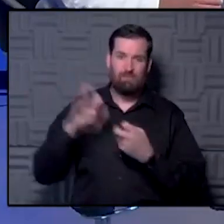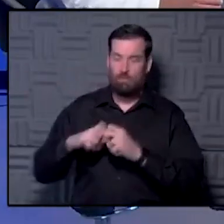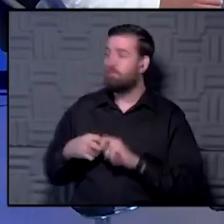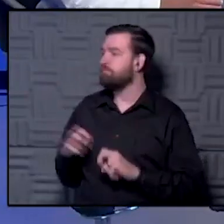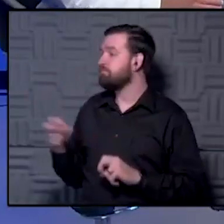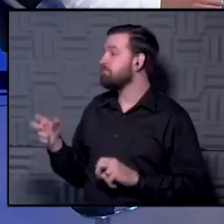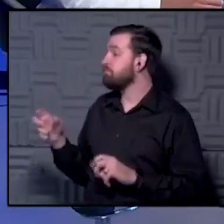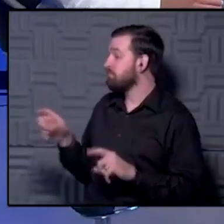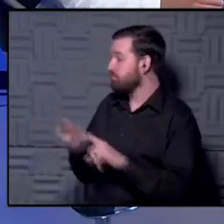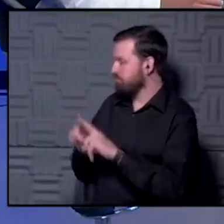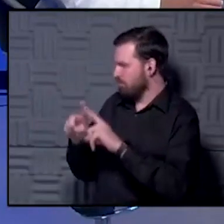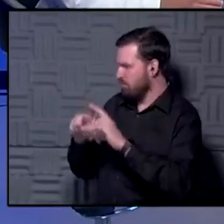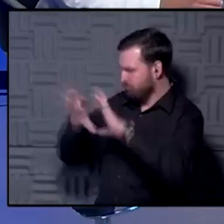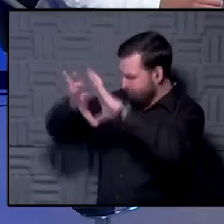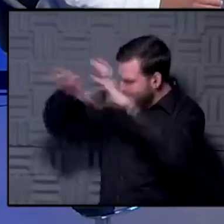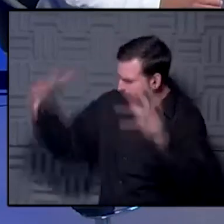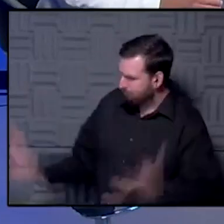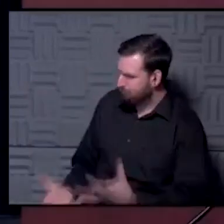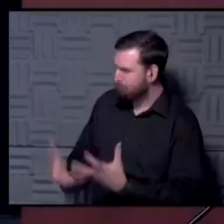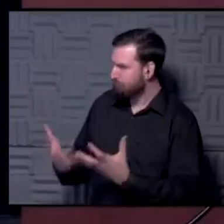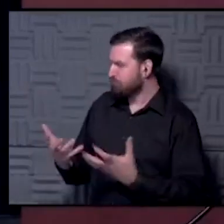take the bigger picture sort of look.